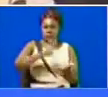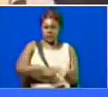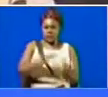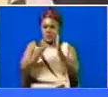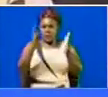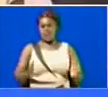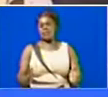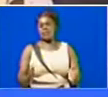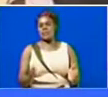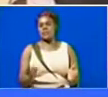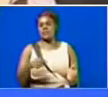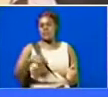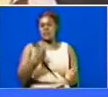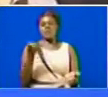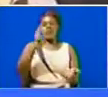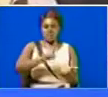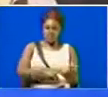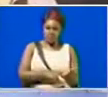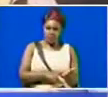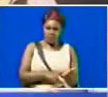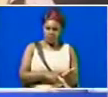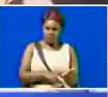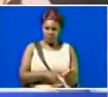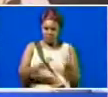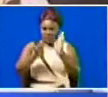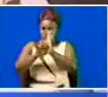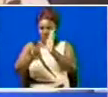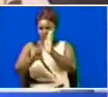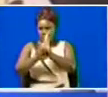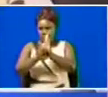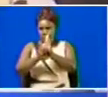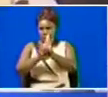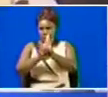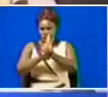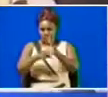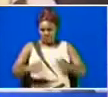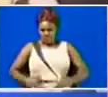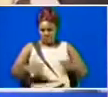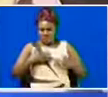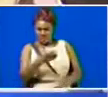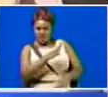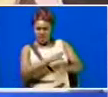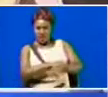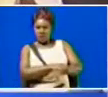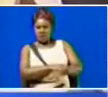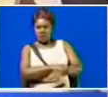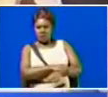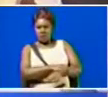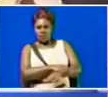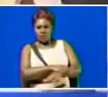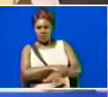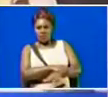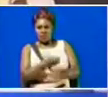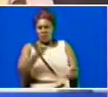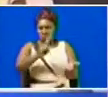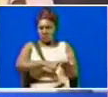tracing desk so that we register. Because like this body that was recovered, it has